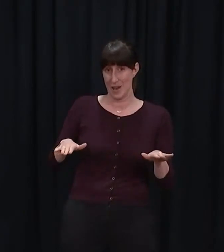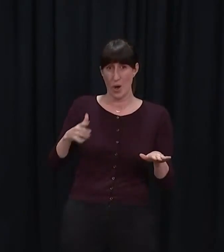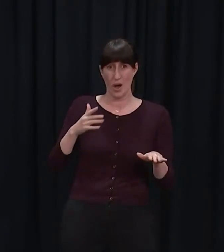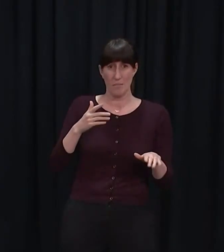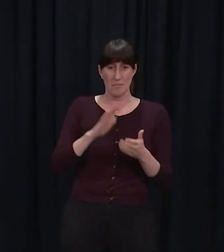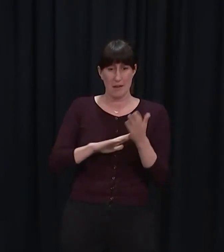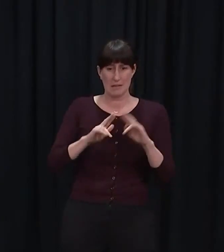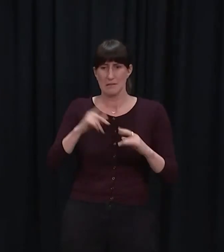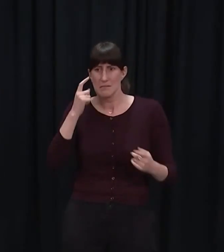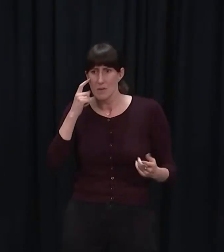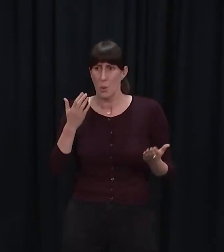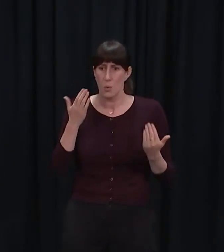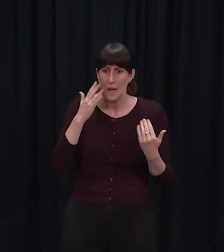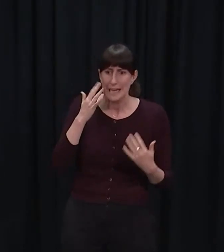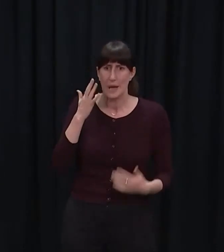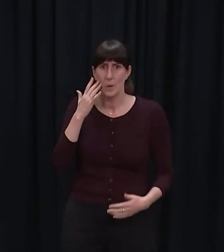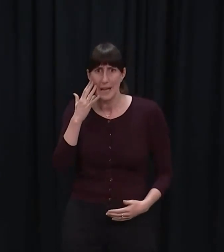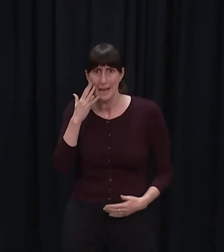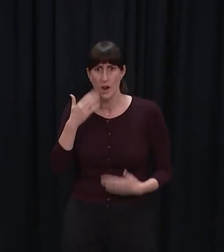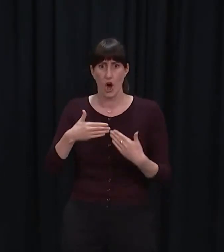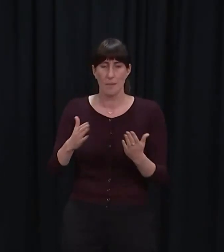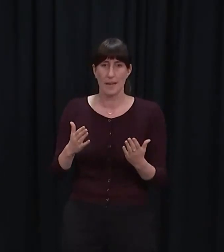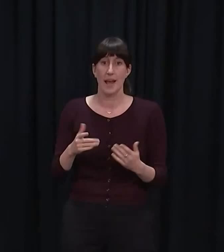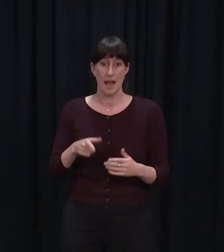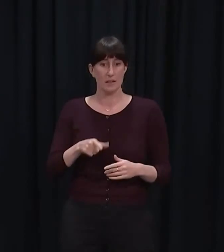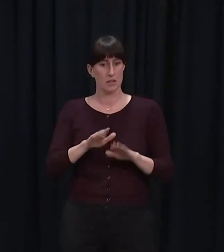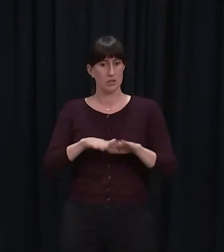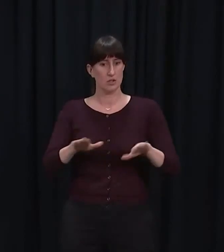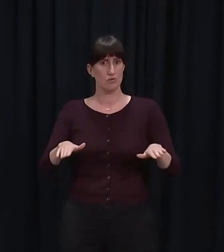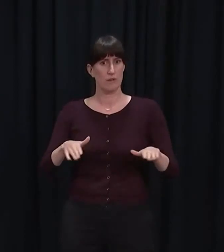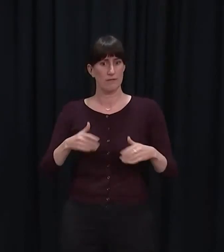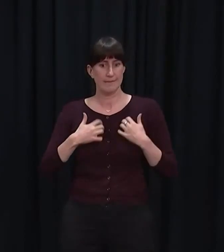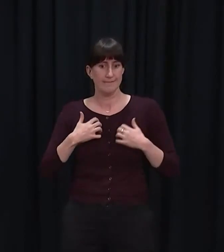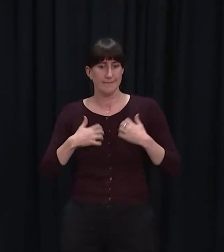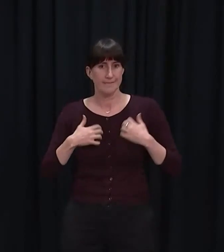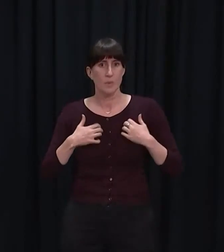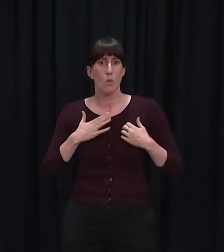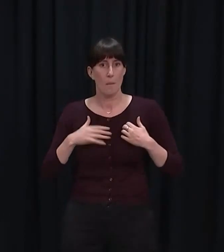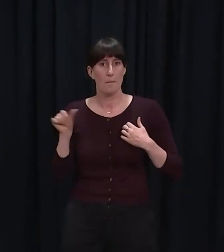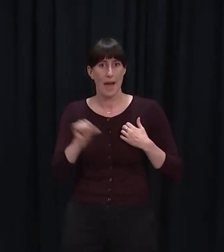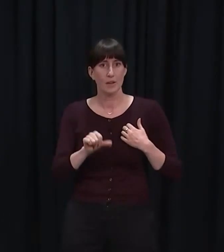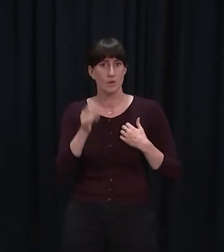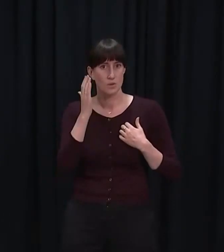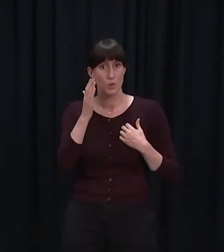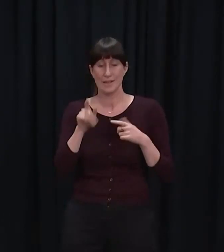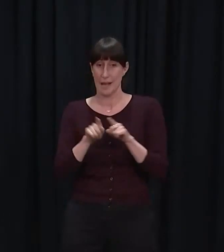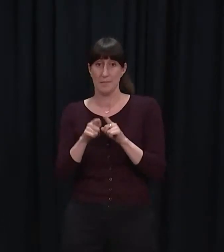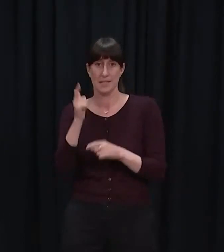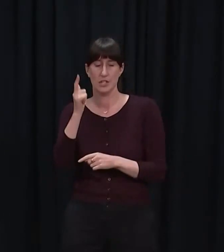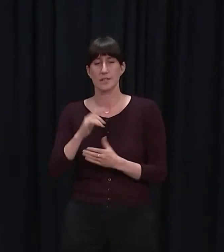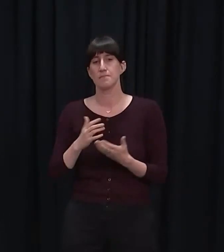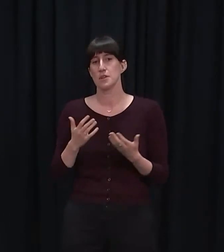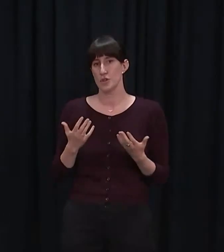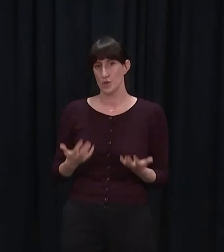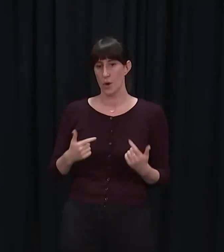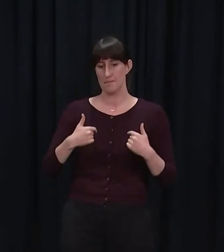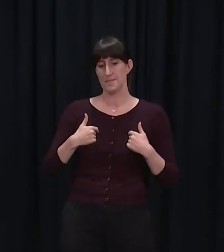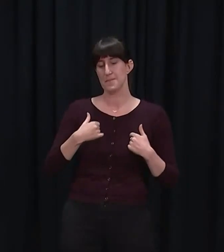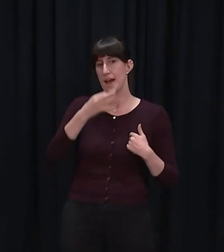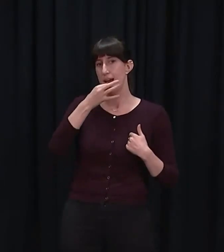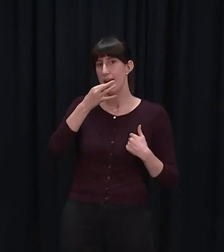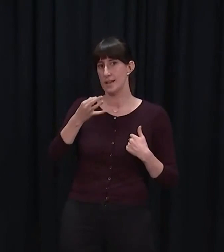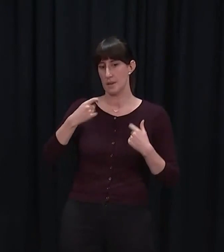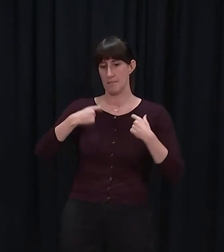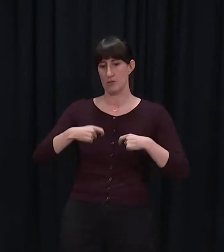and I know that those students are looking forward to getting back to school, as are their teachers. So I've asked the Ministry of Education to work with representatives of